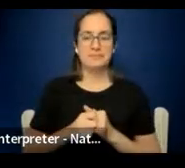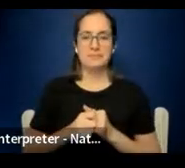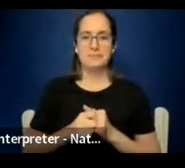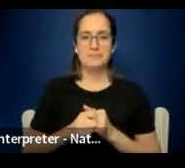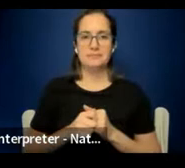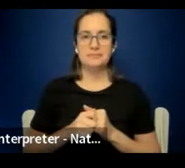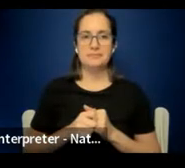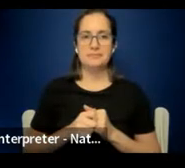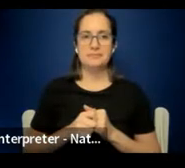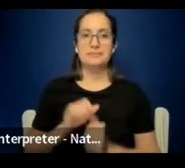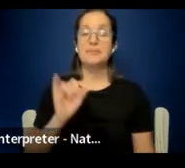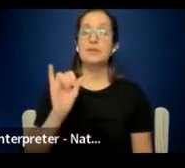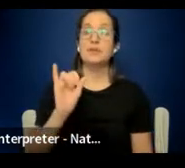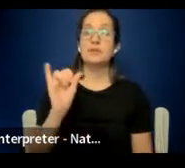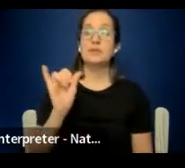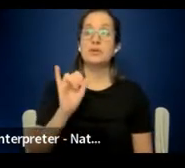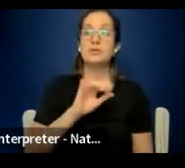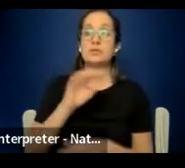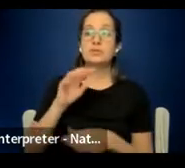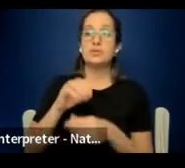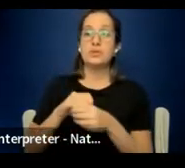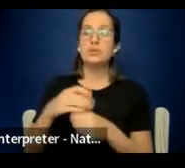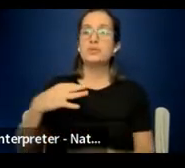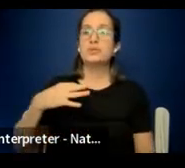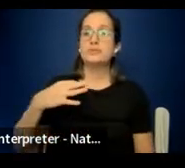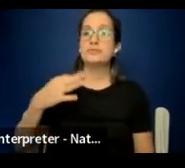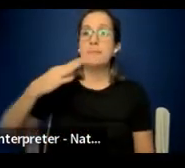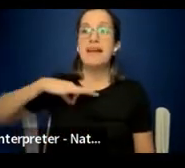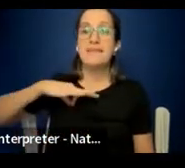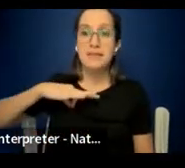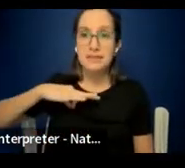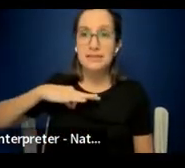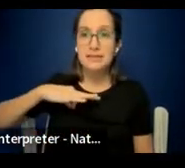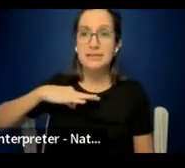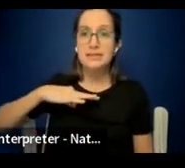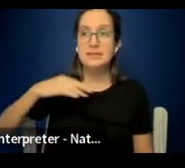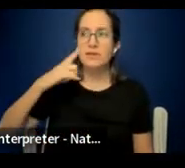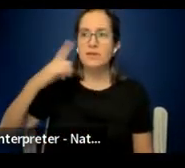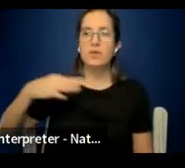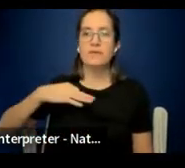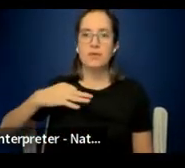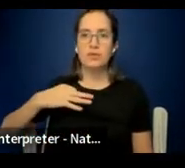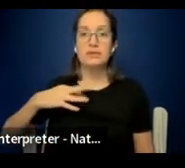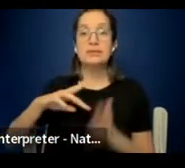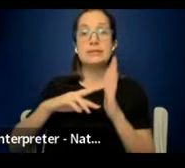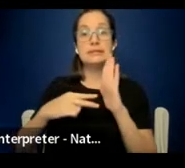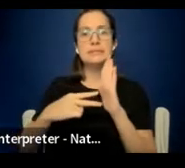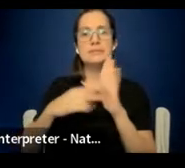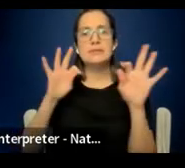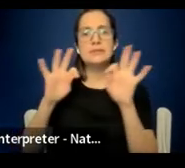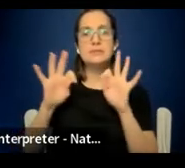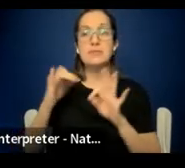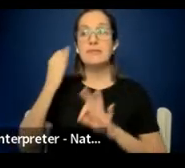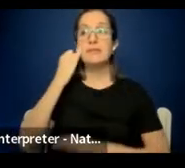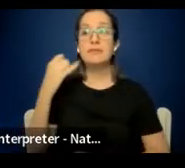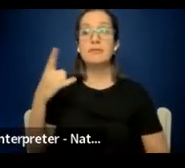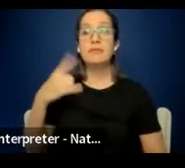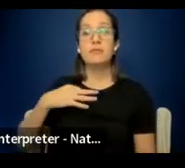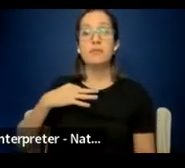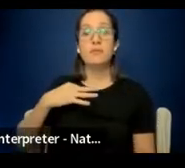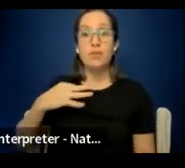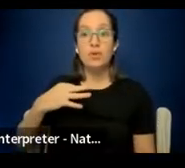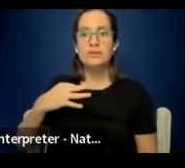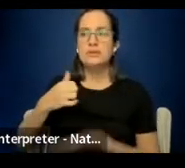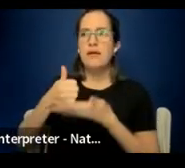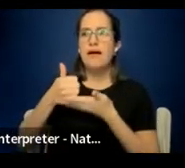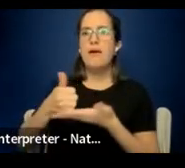your pitch, you know, to the volunteers. Talk about the development opportunities that they might get, you know, from doing this volunteer